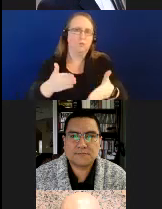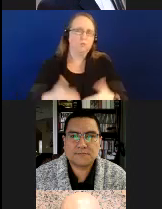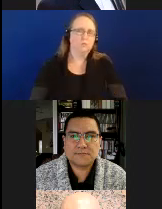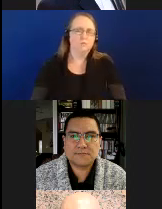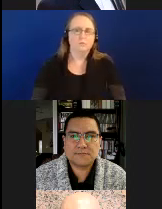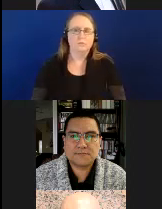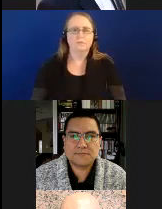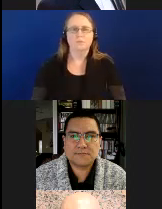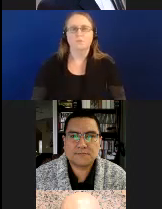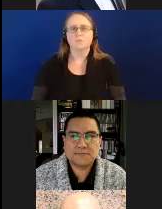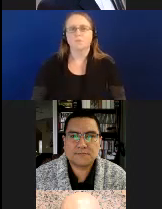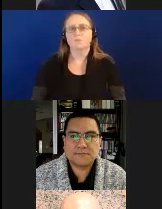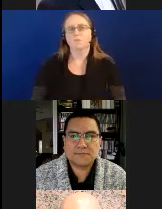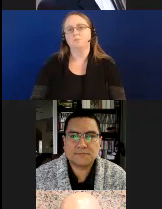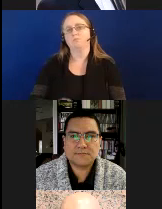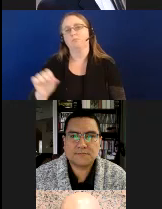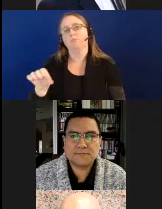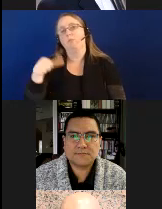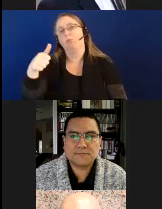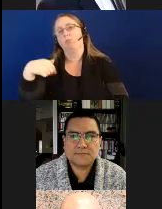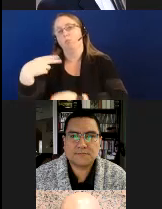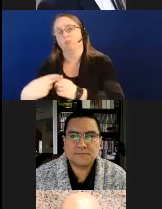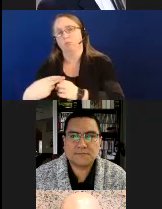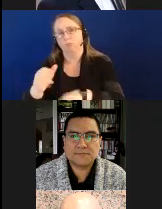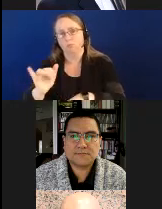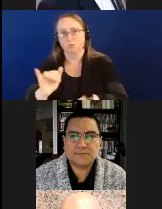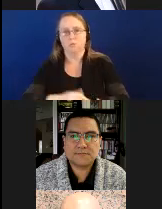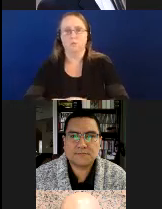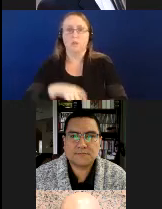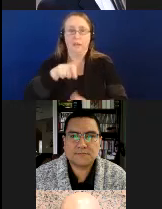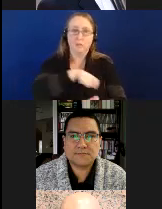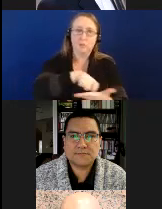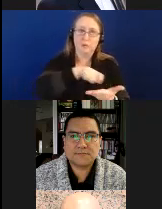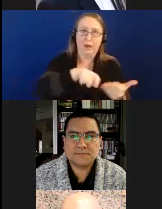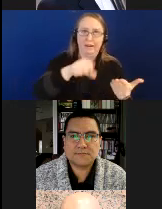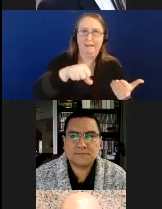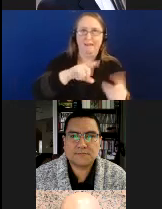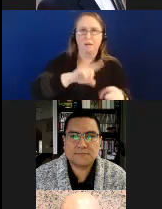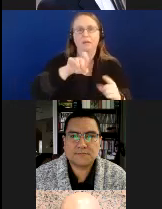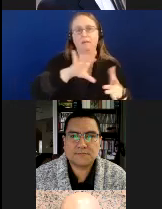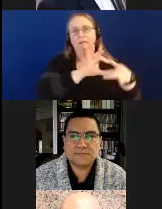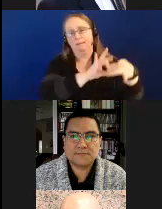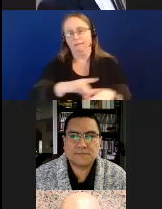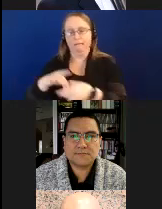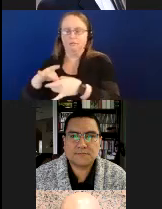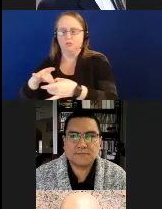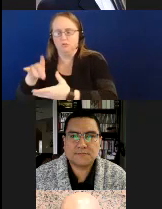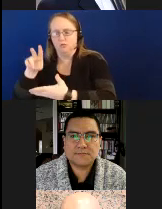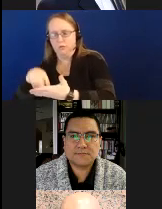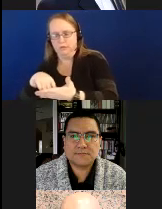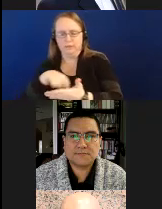And another thing that's come up too is that not only do students need to be writing, but there should also be a connection between reading and